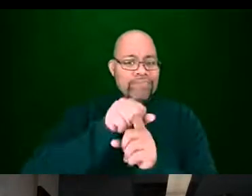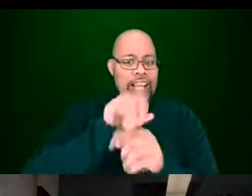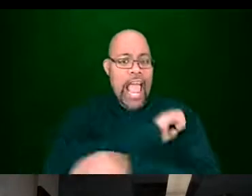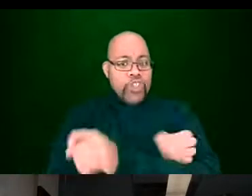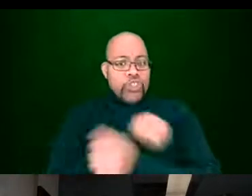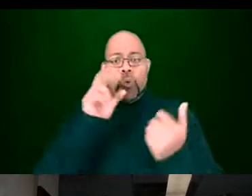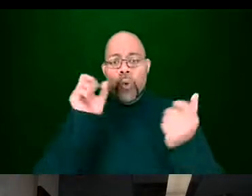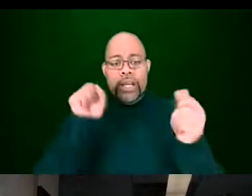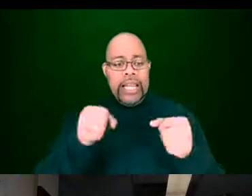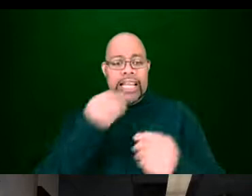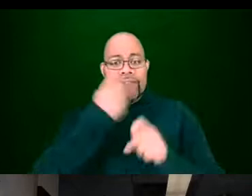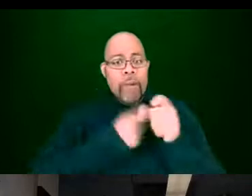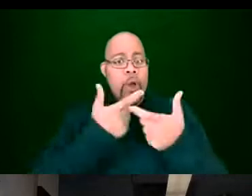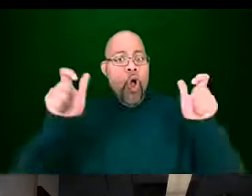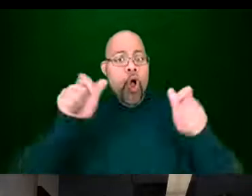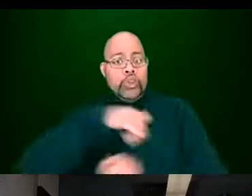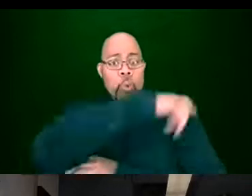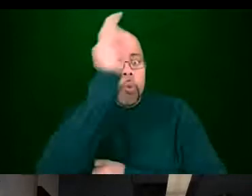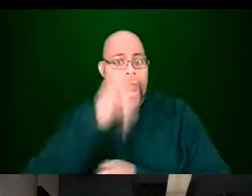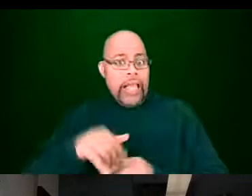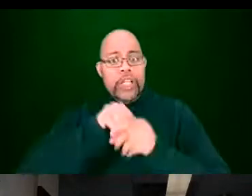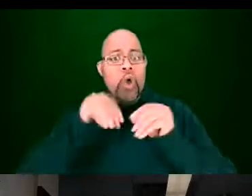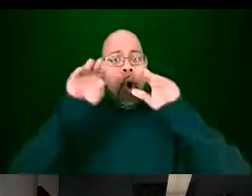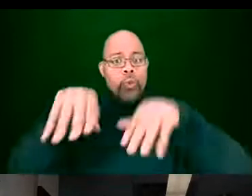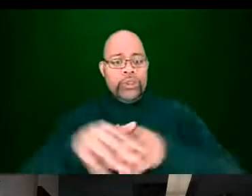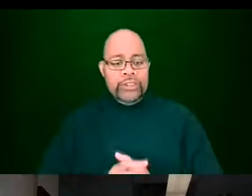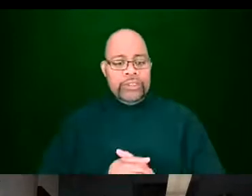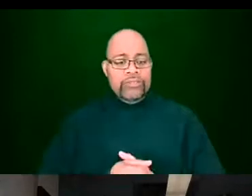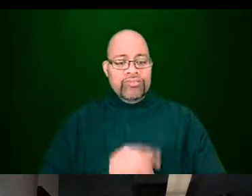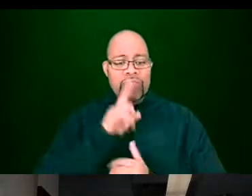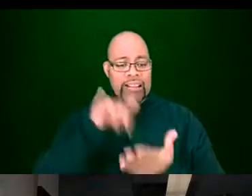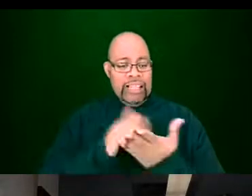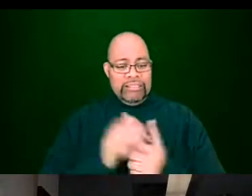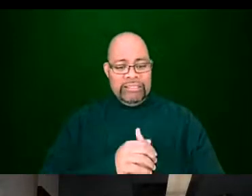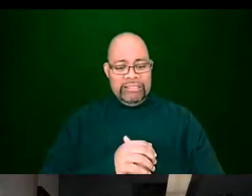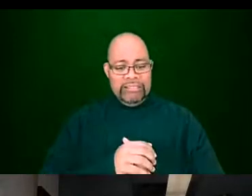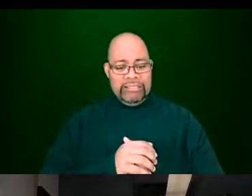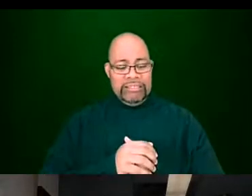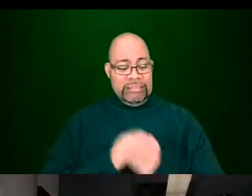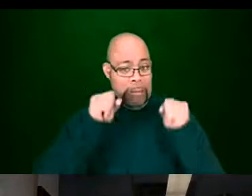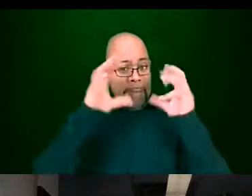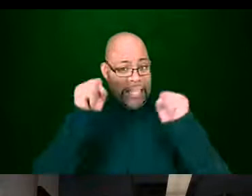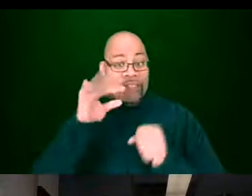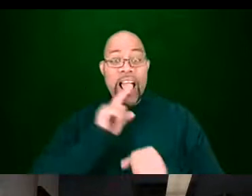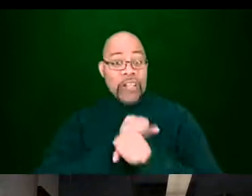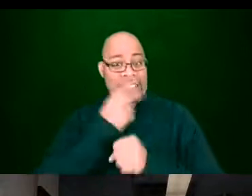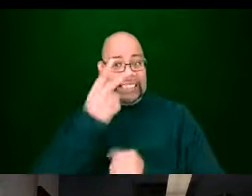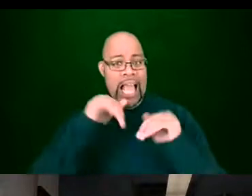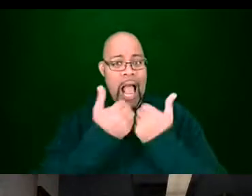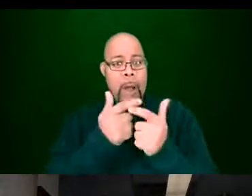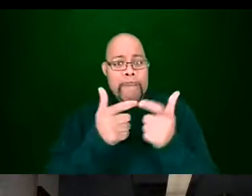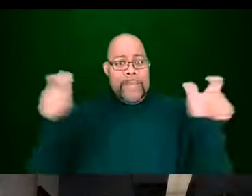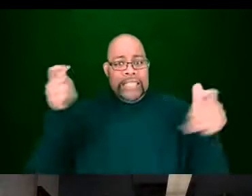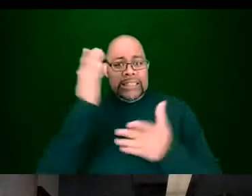can eat from large whales in the ocean, which is kind of it's amazing. If you've actually seen how large some of